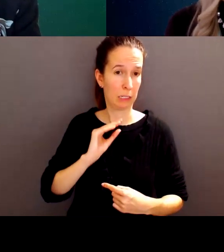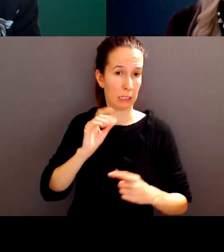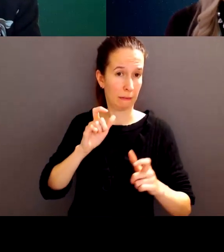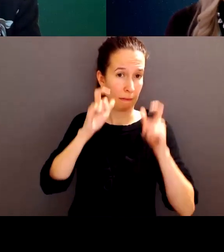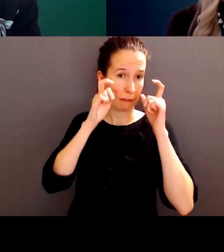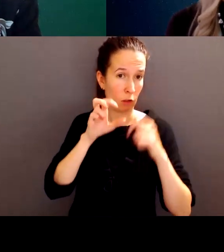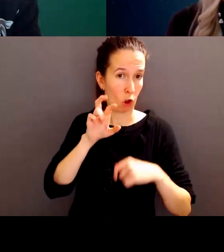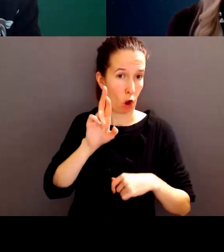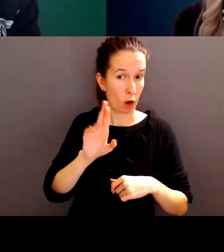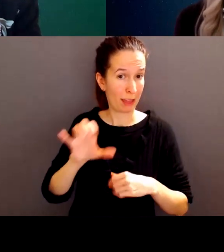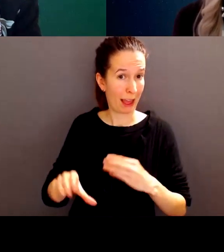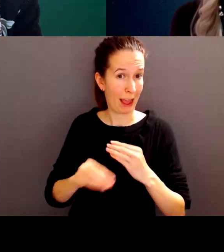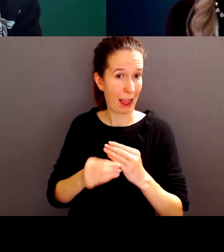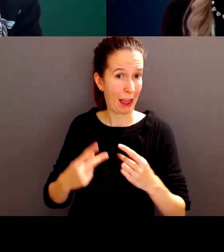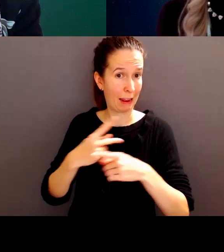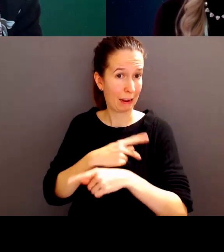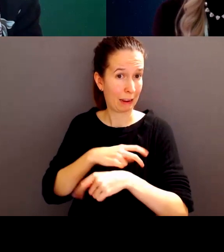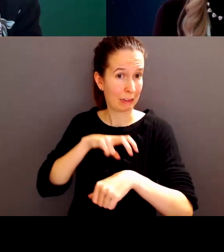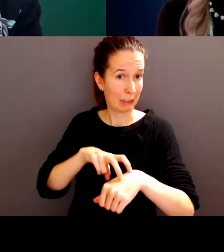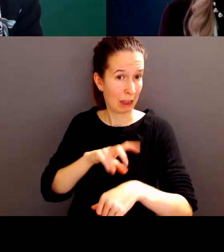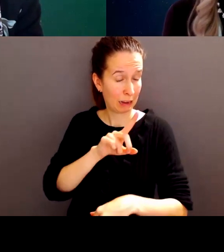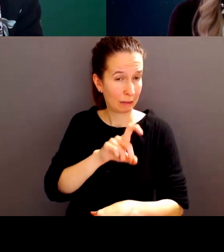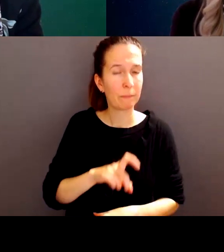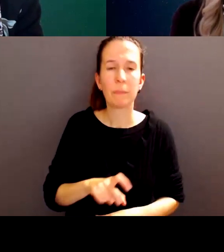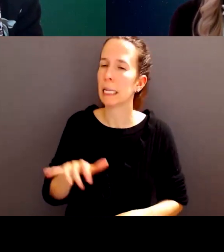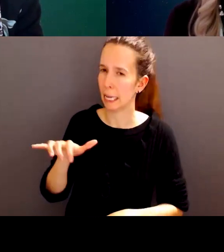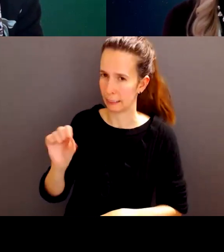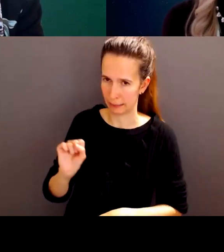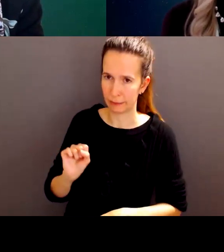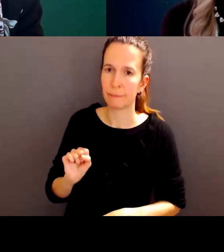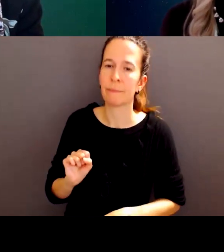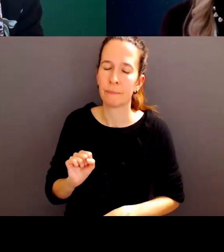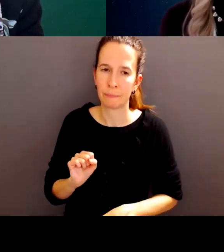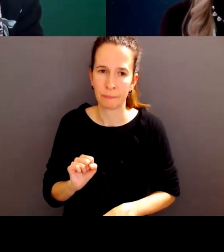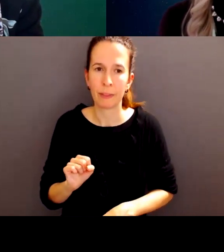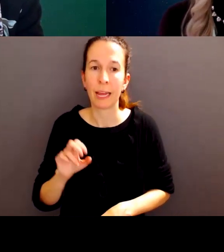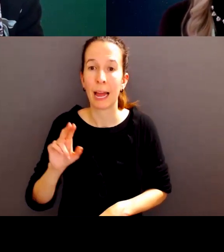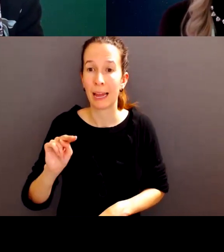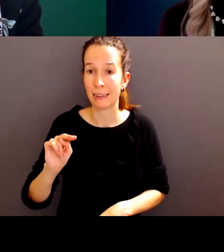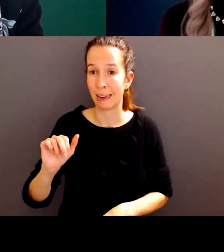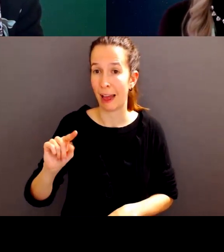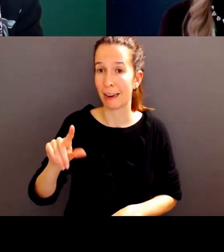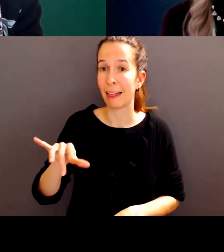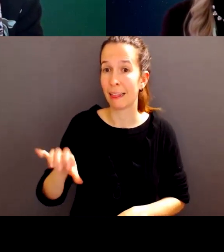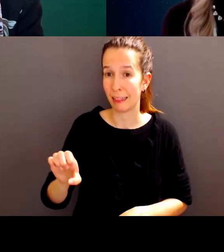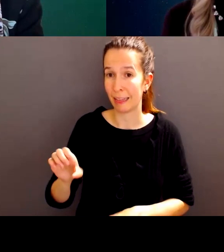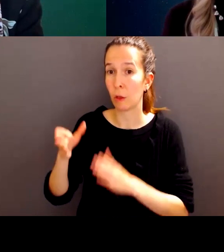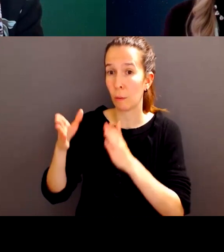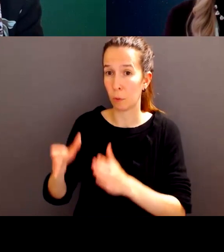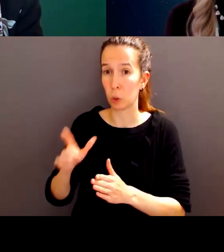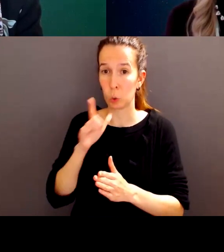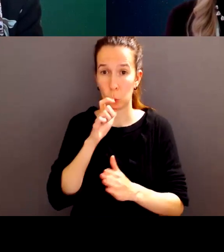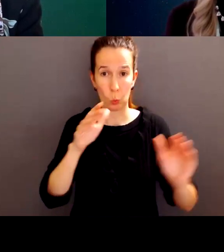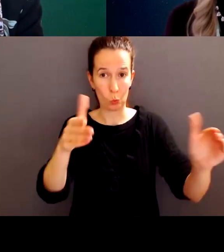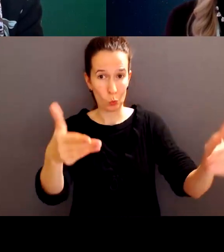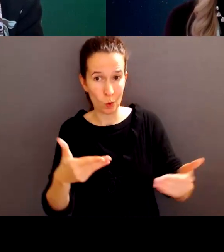that. Yeah, it sure did, Tina. And, you know, Natalie, who is the person at the door who welcomed them